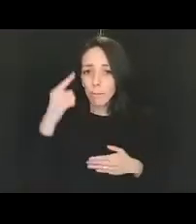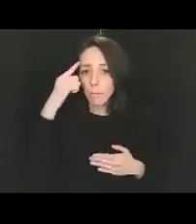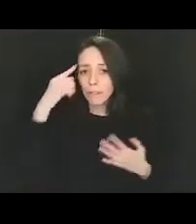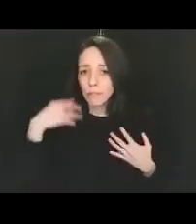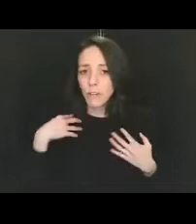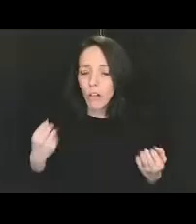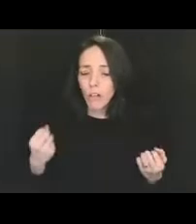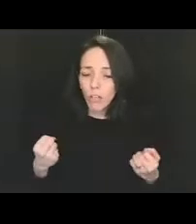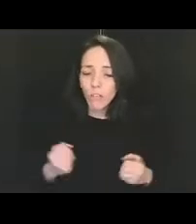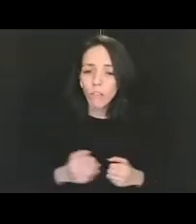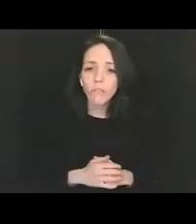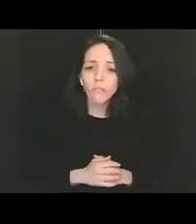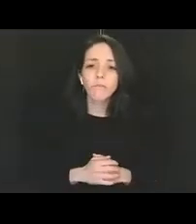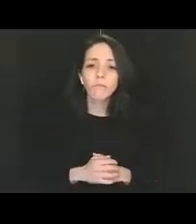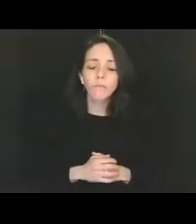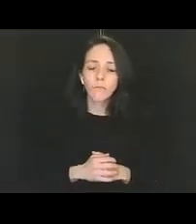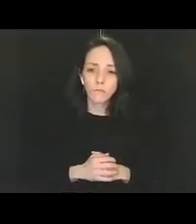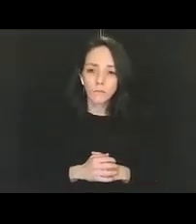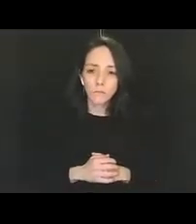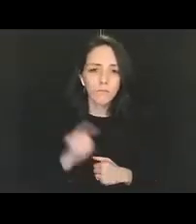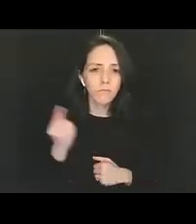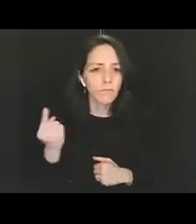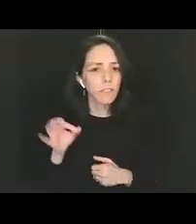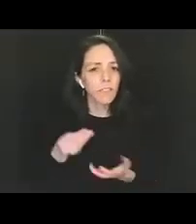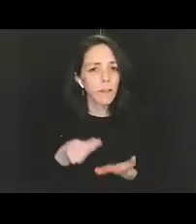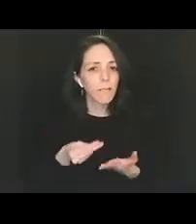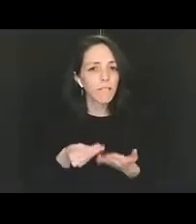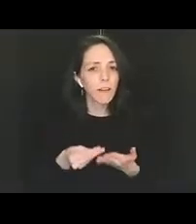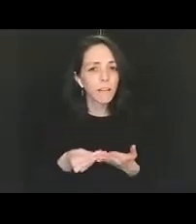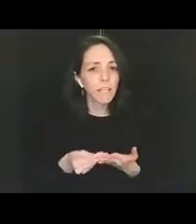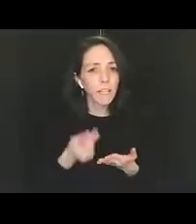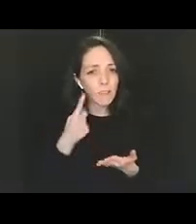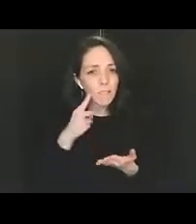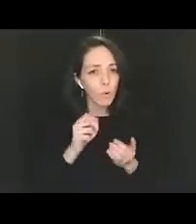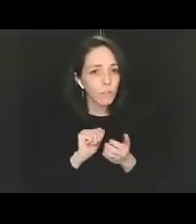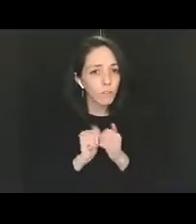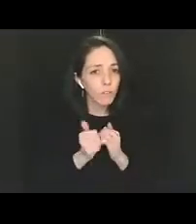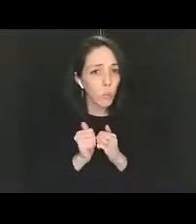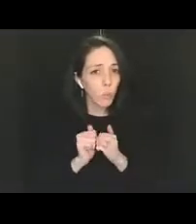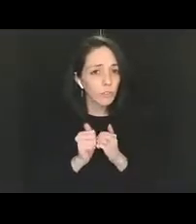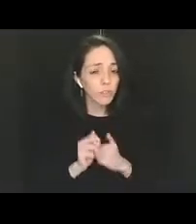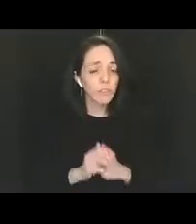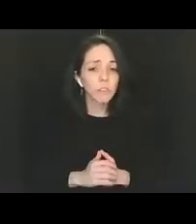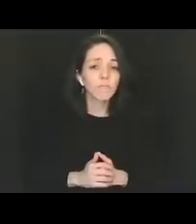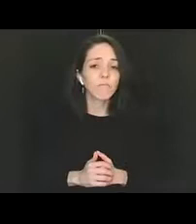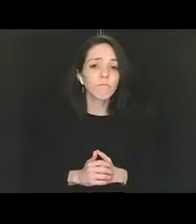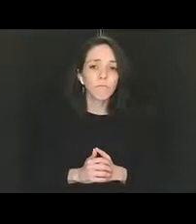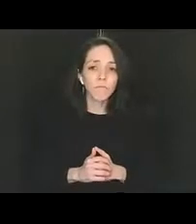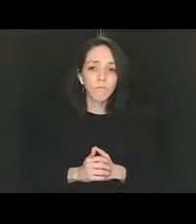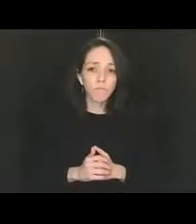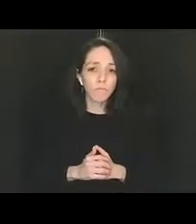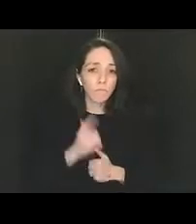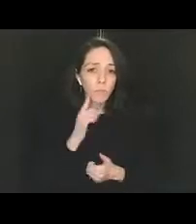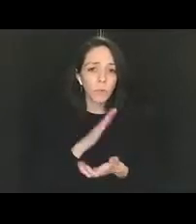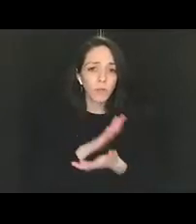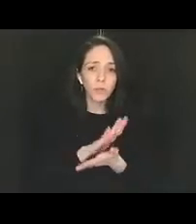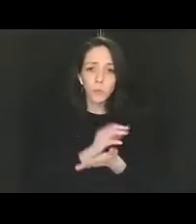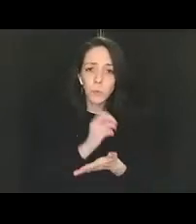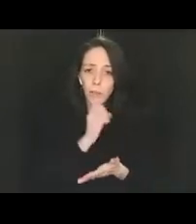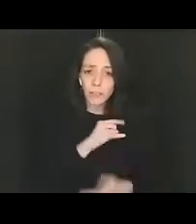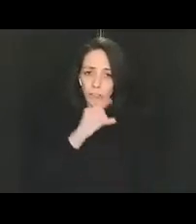even funding for sports for school-age